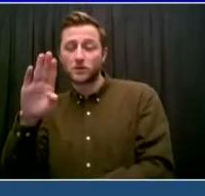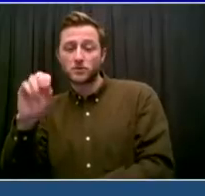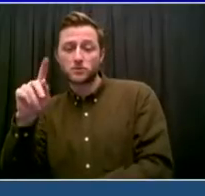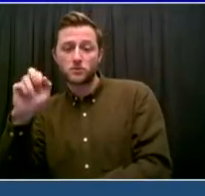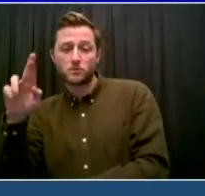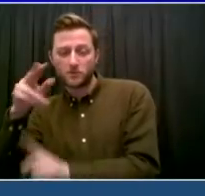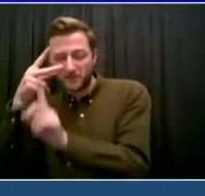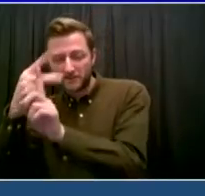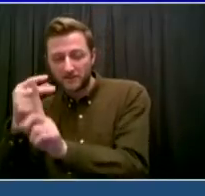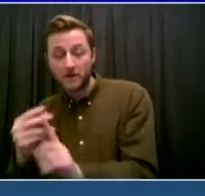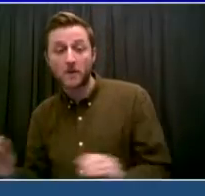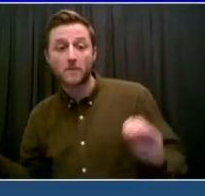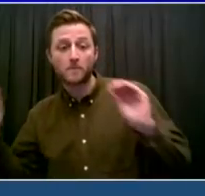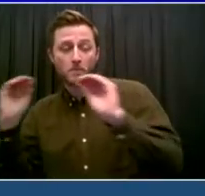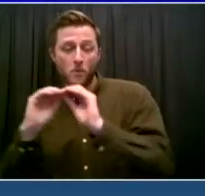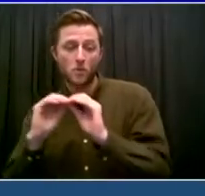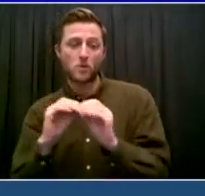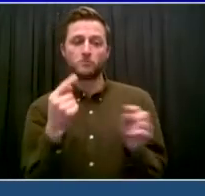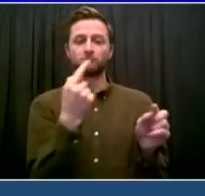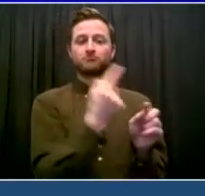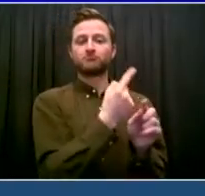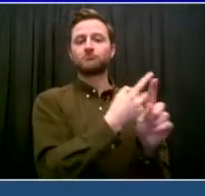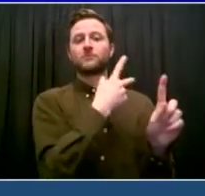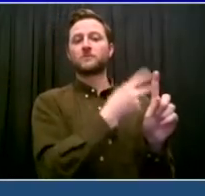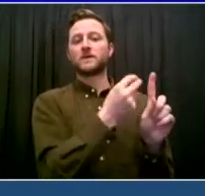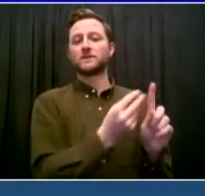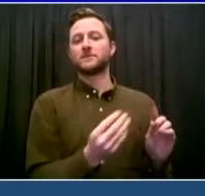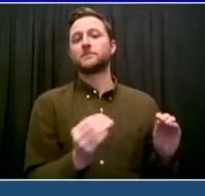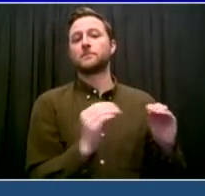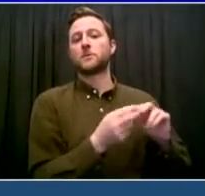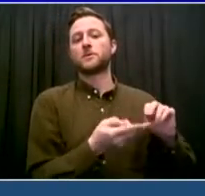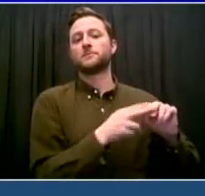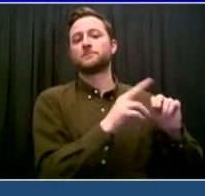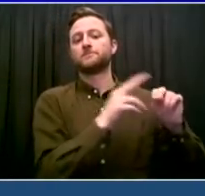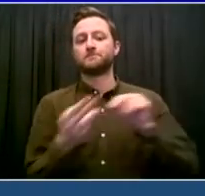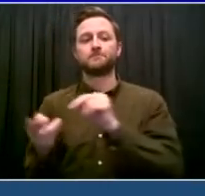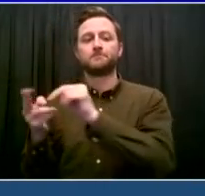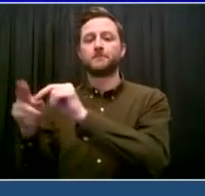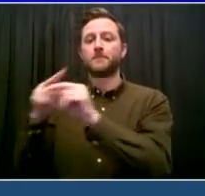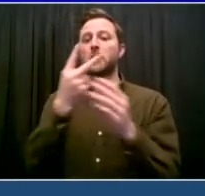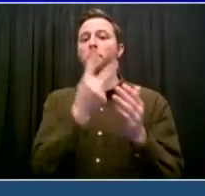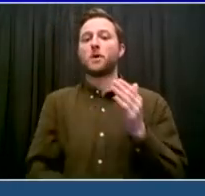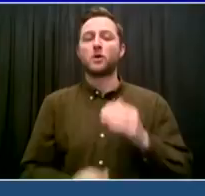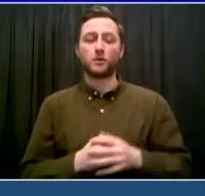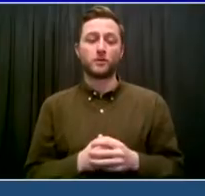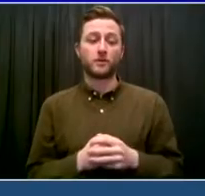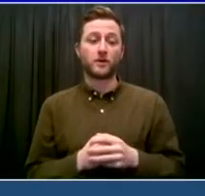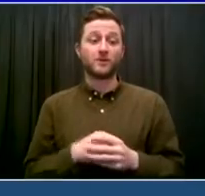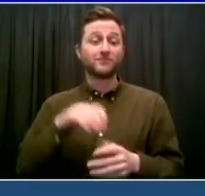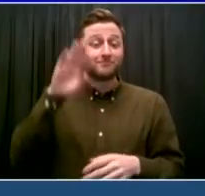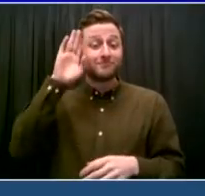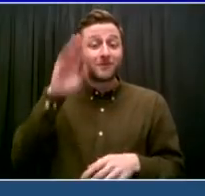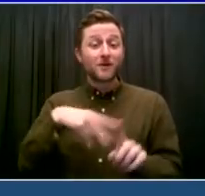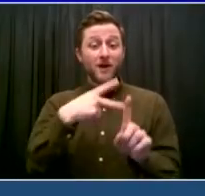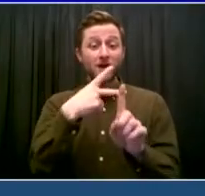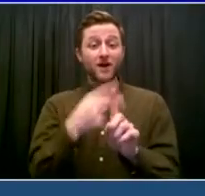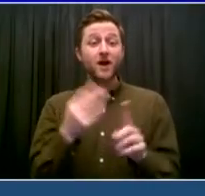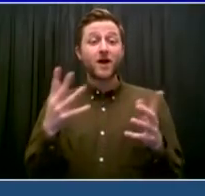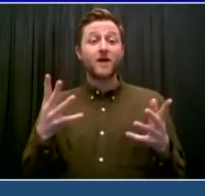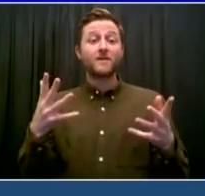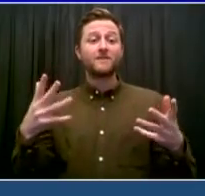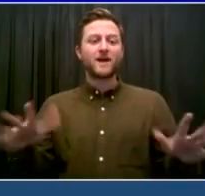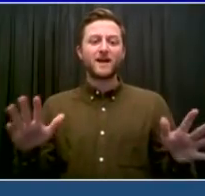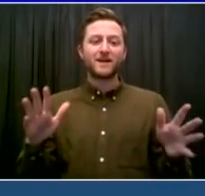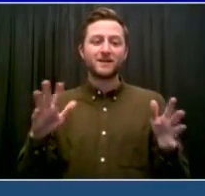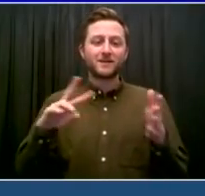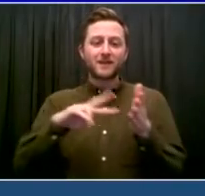to help us get our lives back. It's going to help us open our city and do the things that we want to do, get boosted and